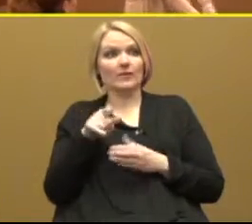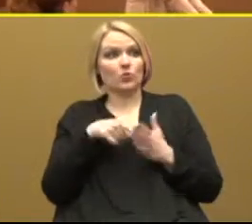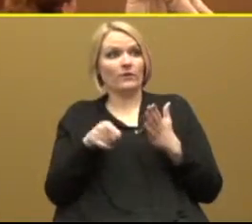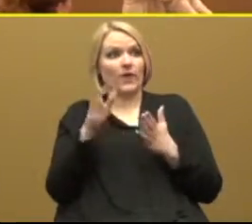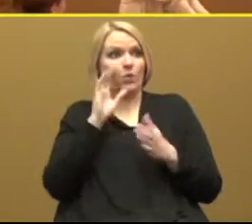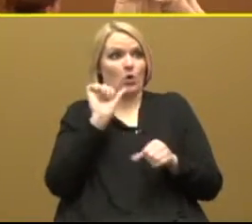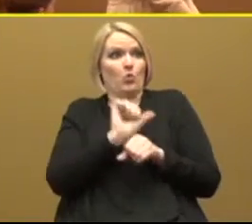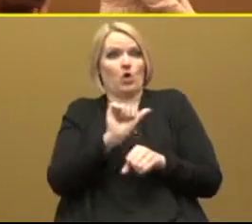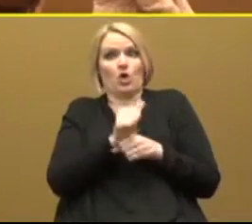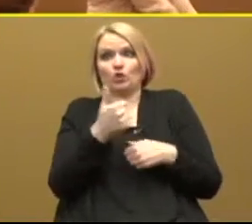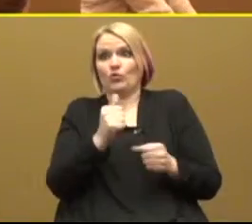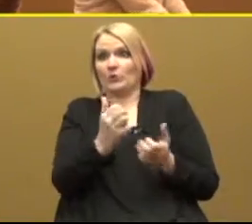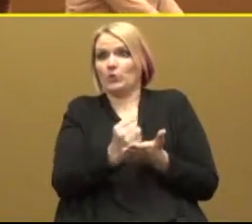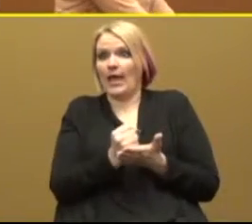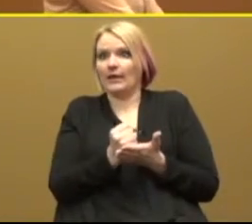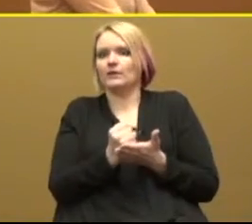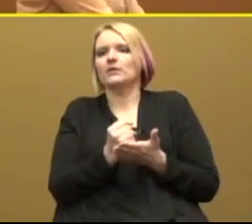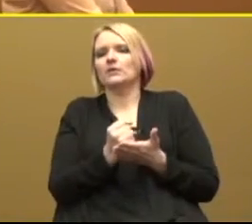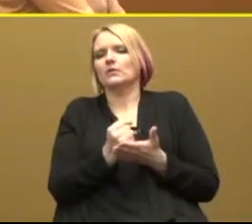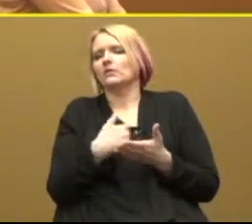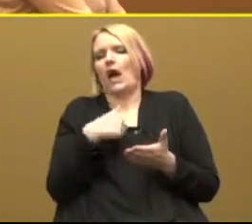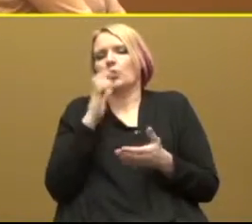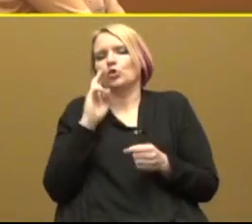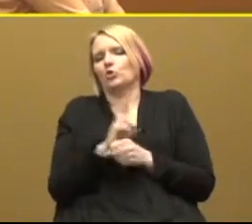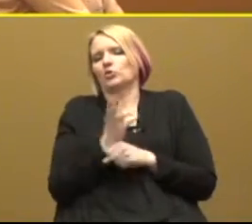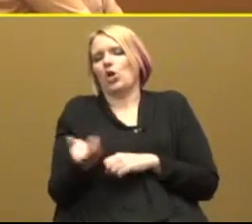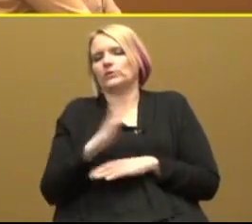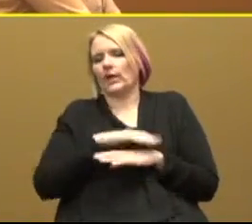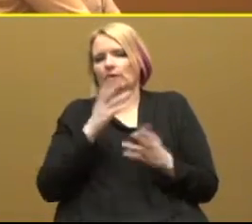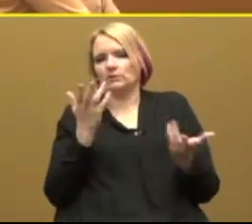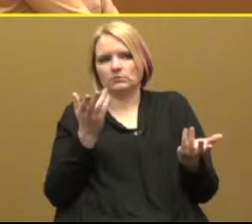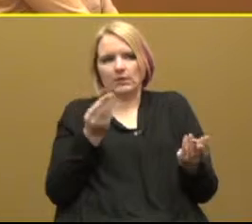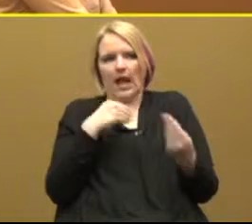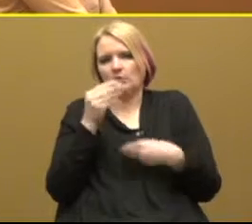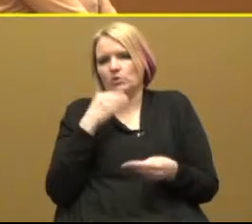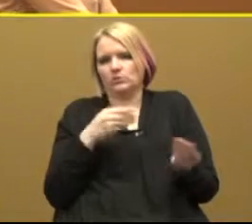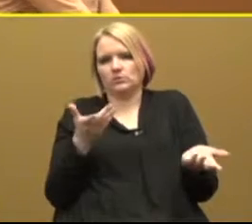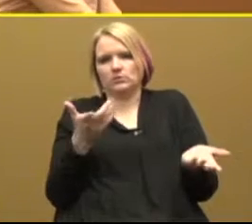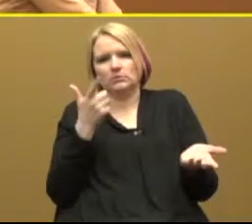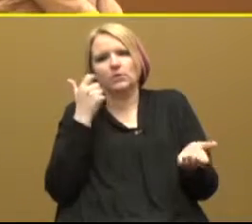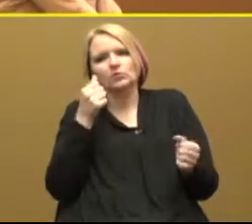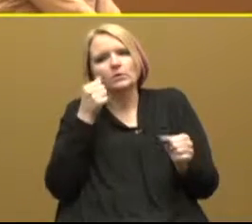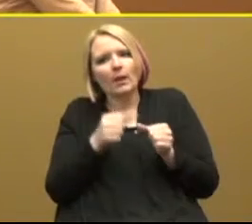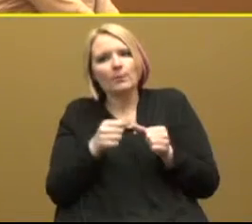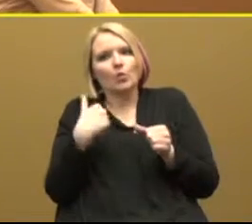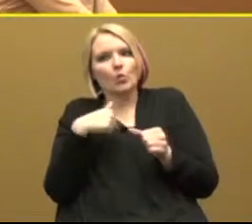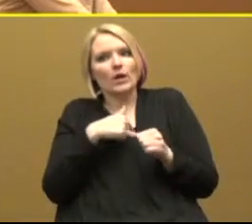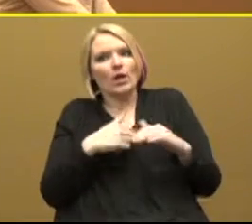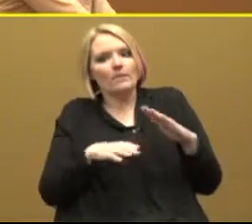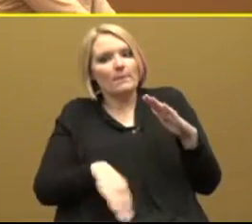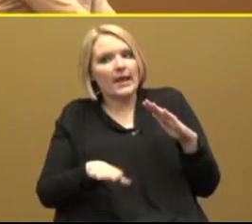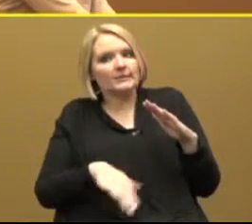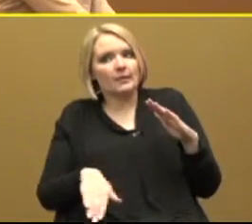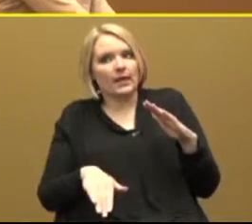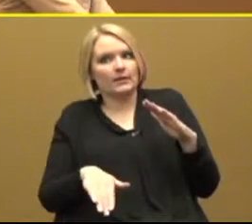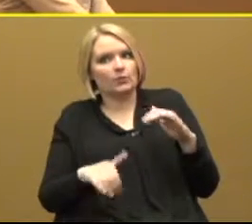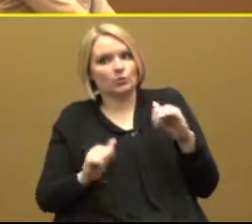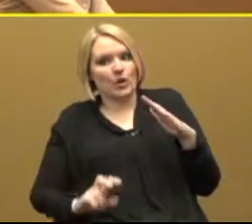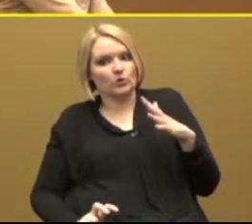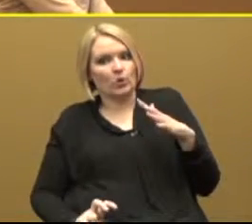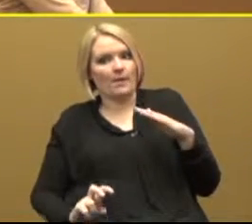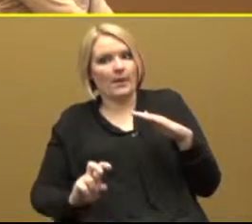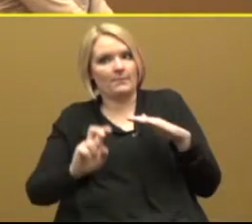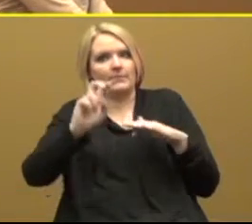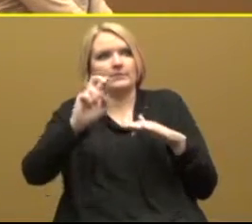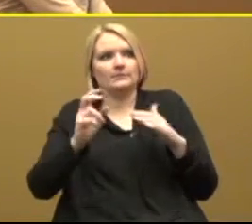work for, then I'm going to use edibles all day long, because remember, we're on the landing coming out of the basement,